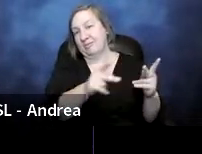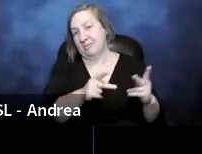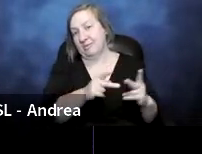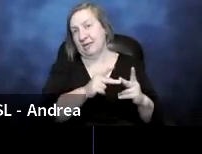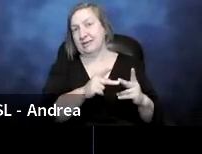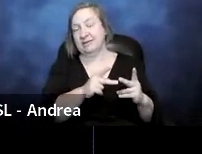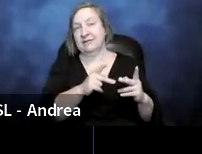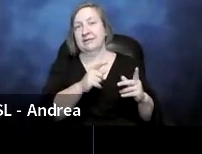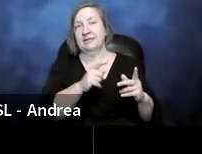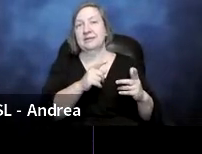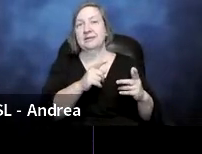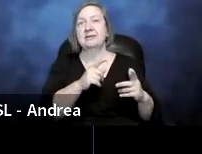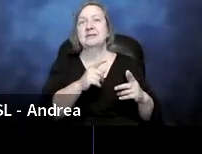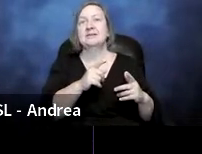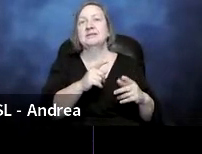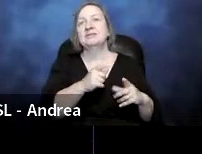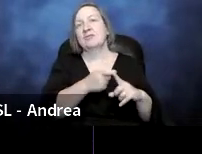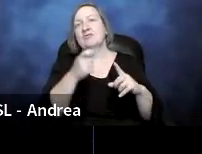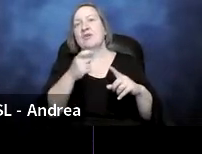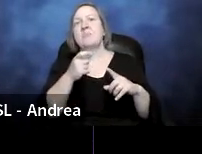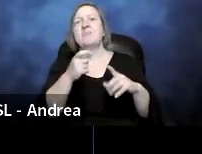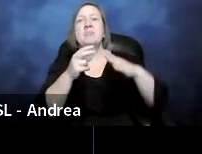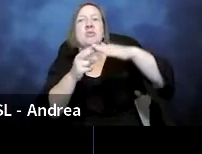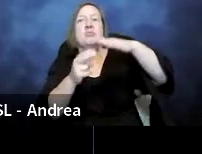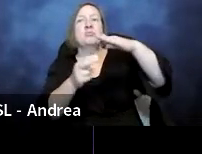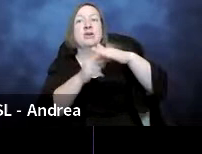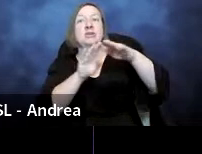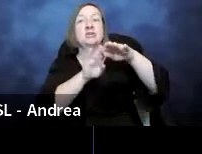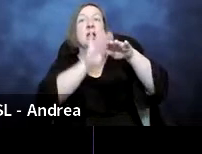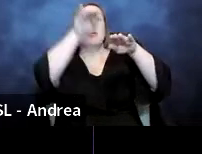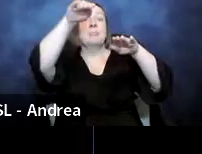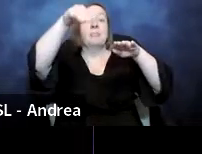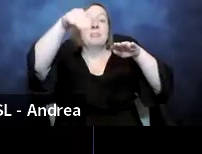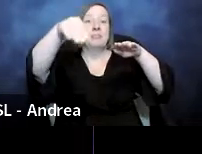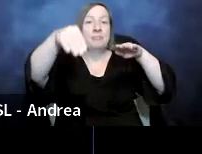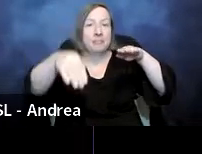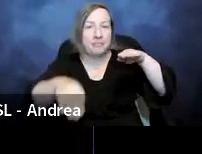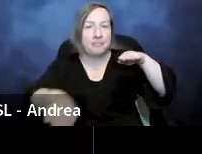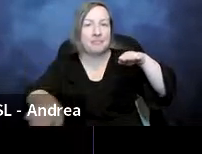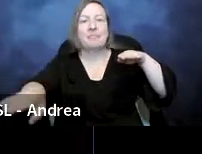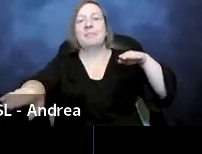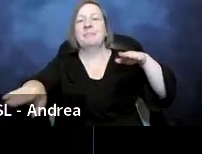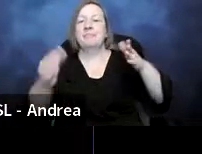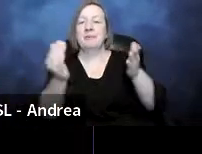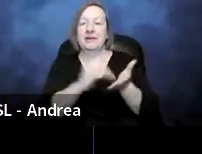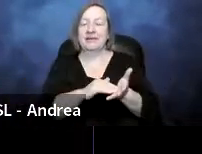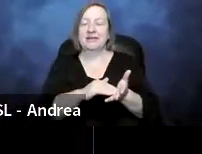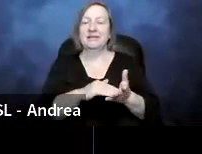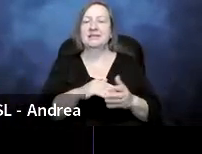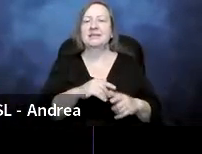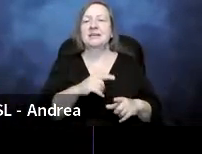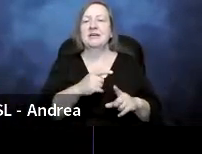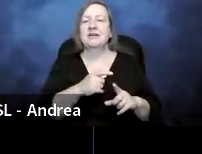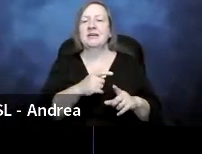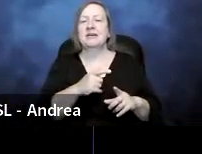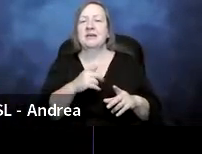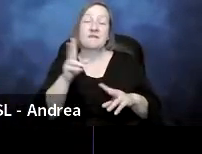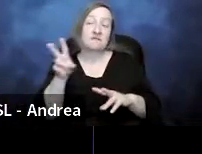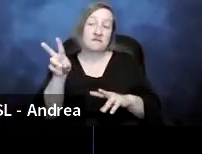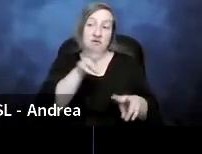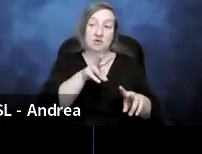destination, being delivered from the bridge from height back down to grade again. So I think those view